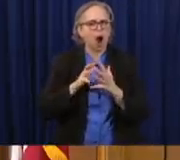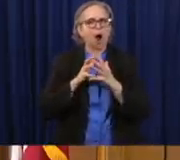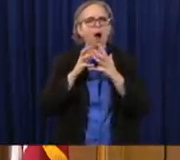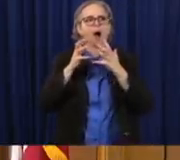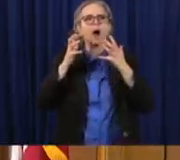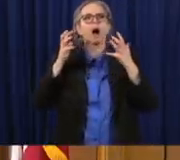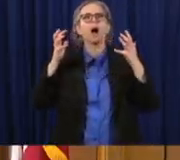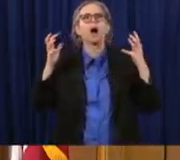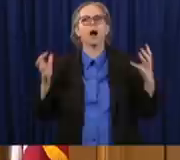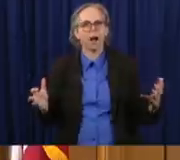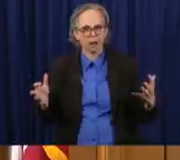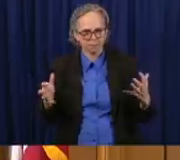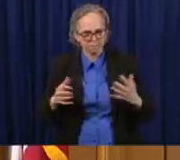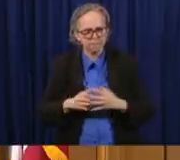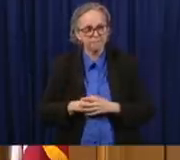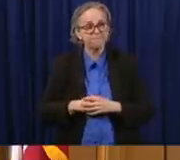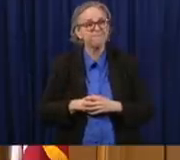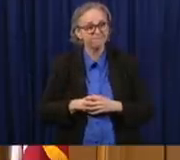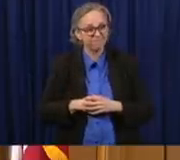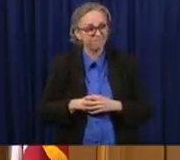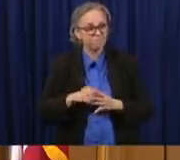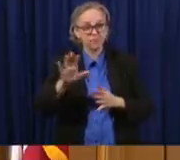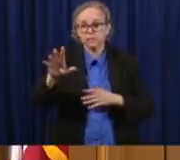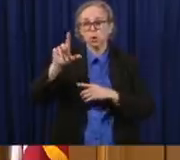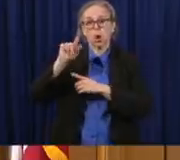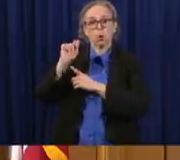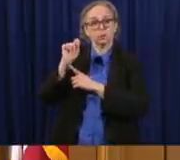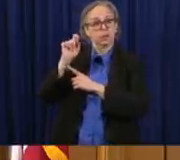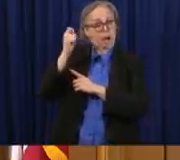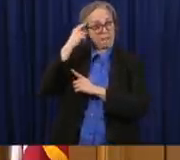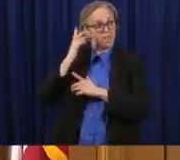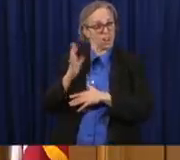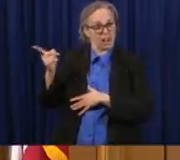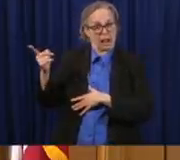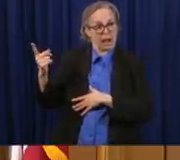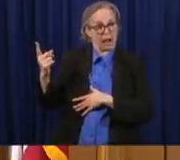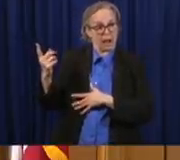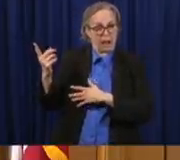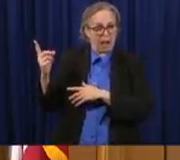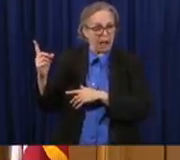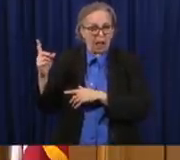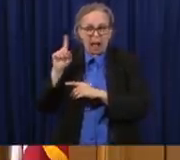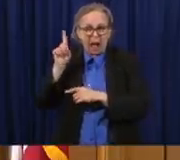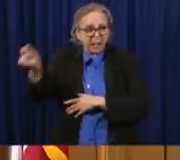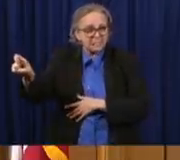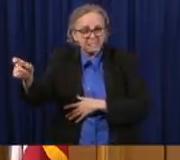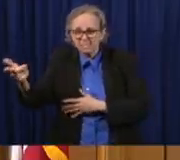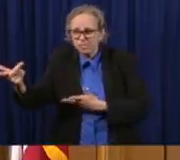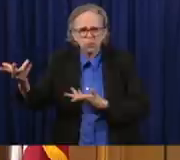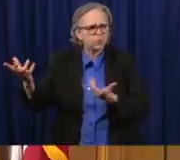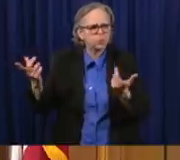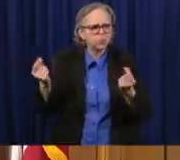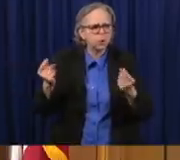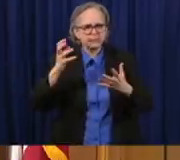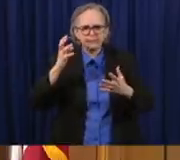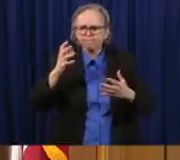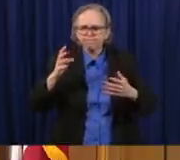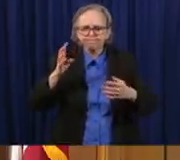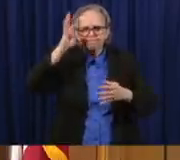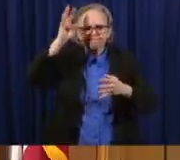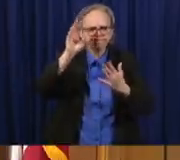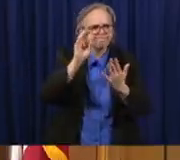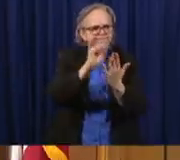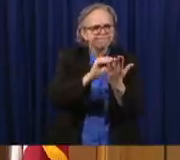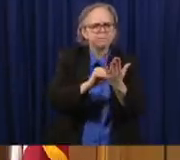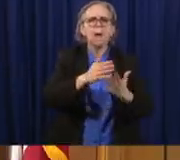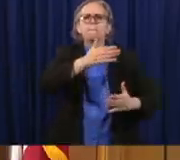asked the Lieutenant Governor to work with all kinds of businesses around the state, and I'm doing it as well. It's based